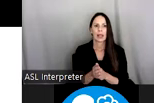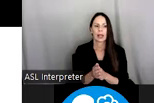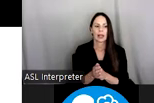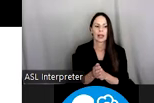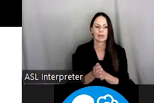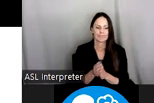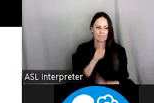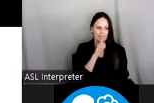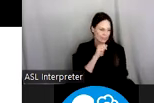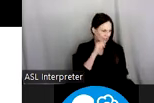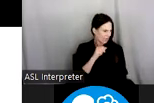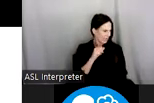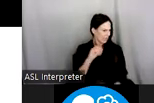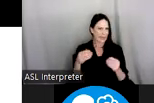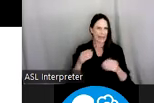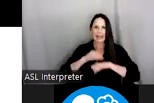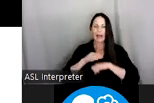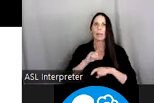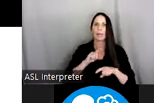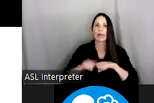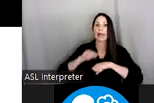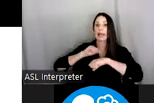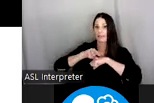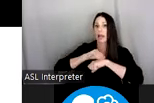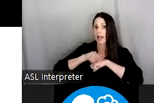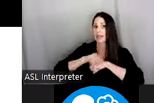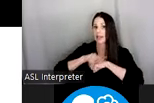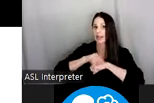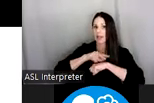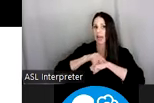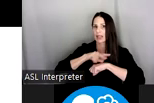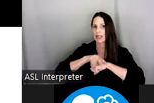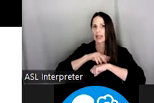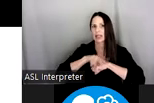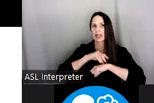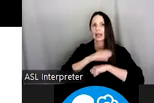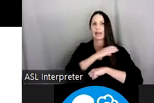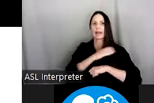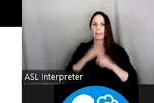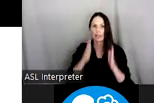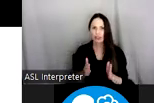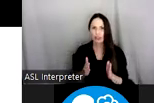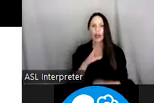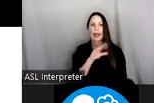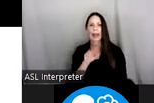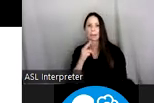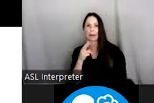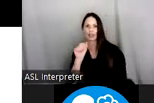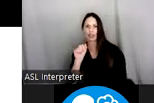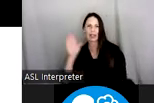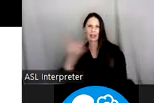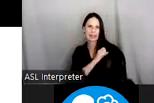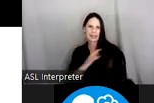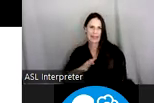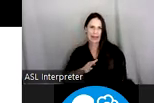not advice, advising, there we go. Advising the commissioner and BHA staff on things related to